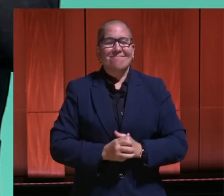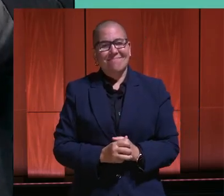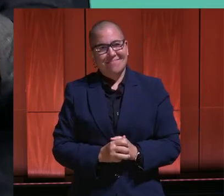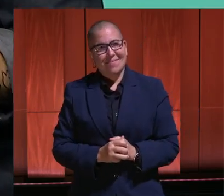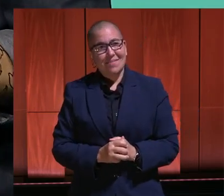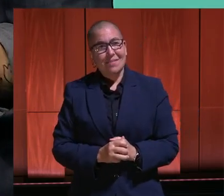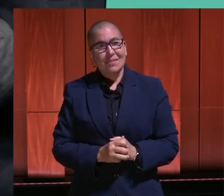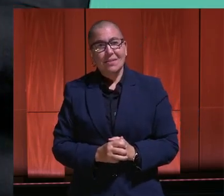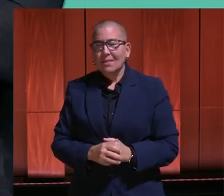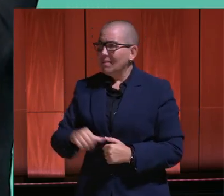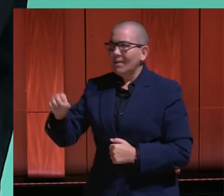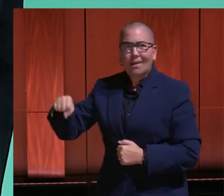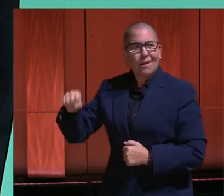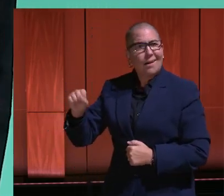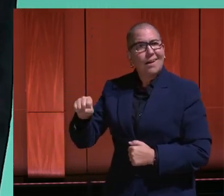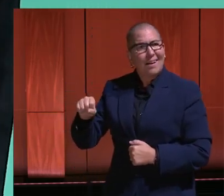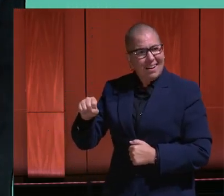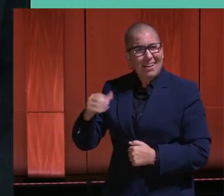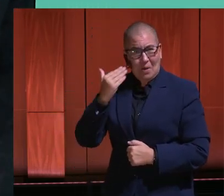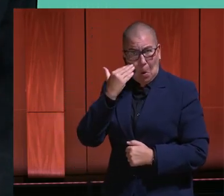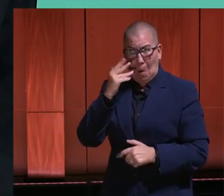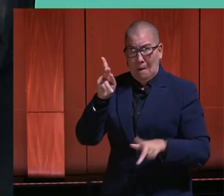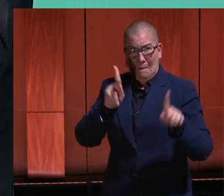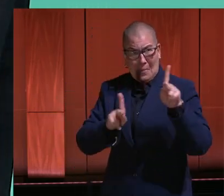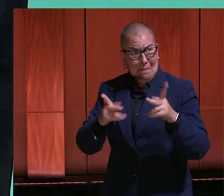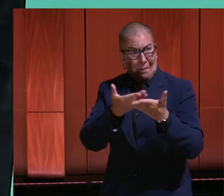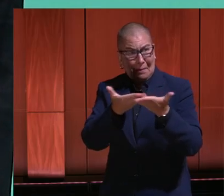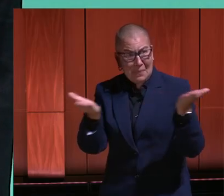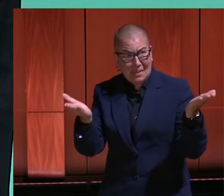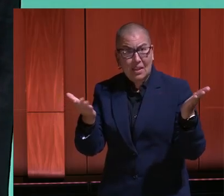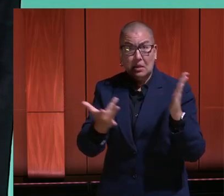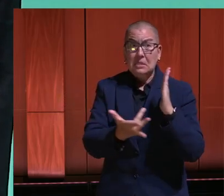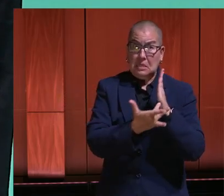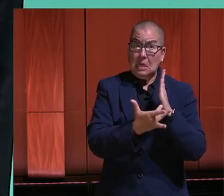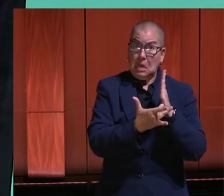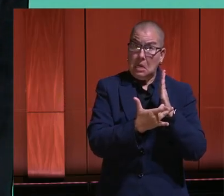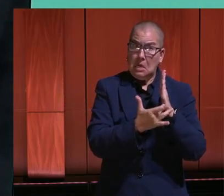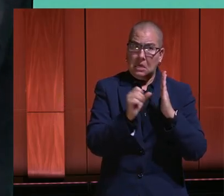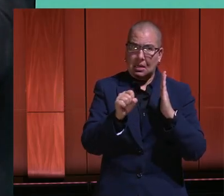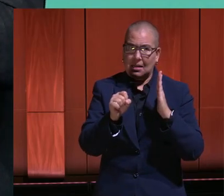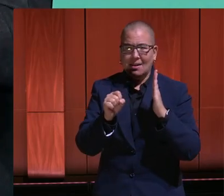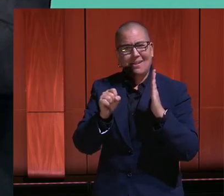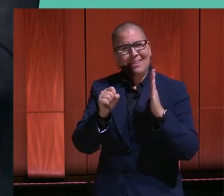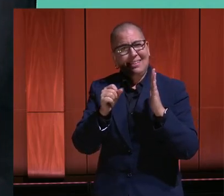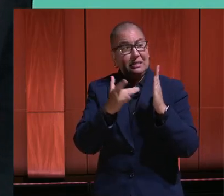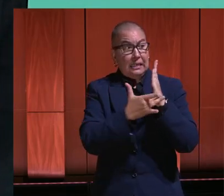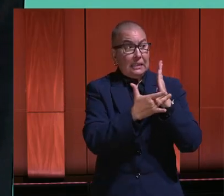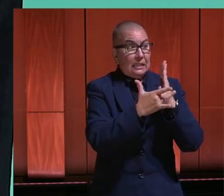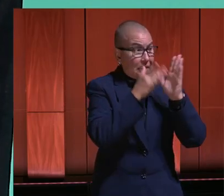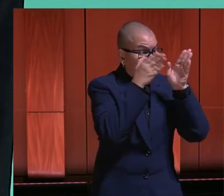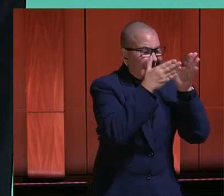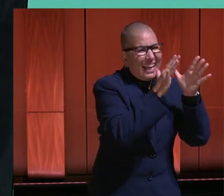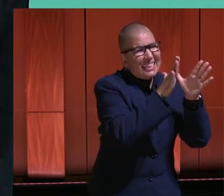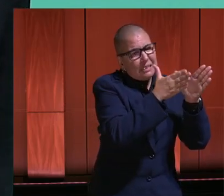that it isn't just about the technology, it's about the people as well. So it's great to hear all of those great things you're doing. And